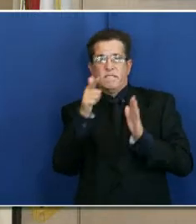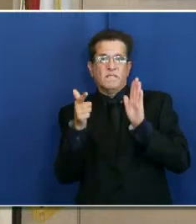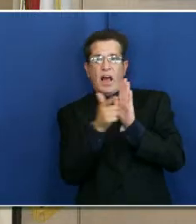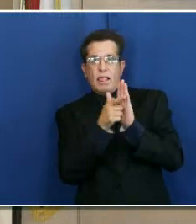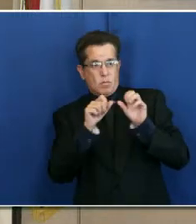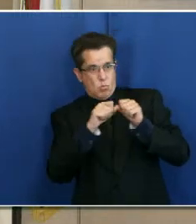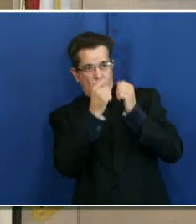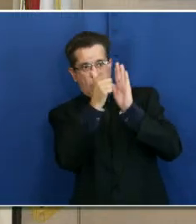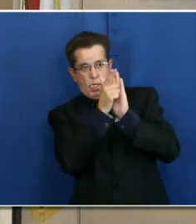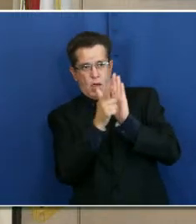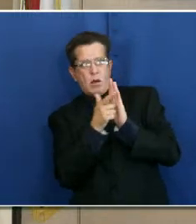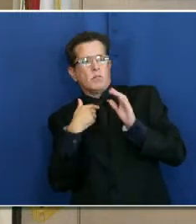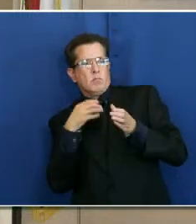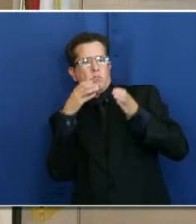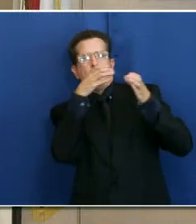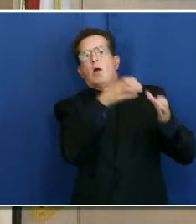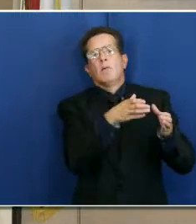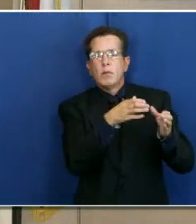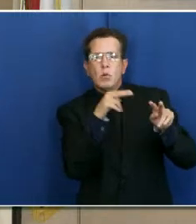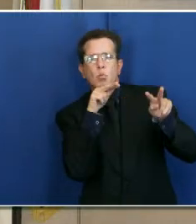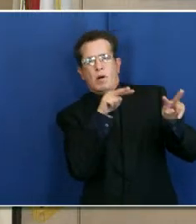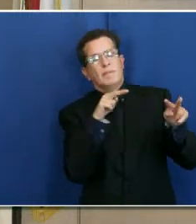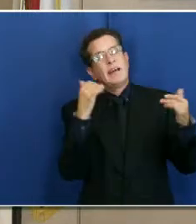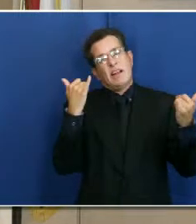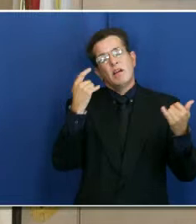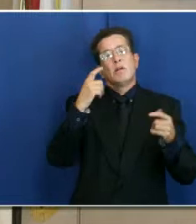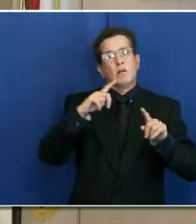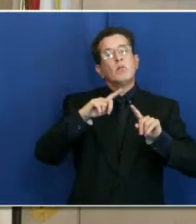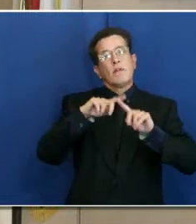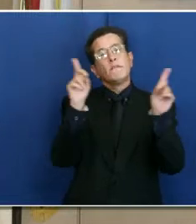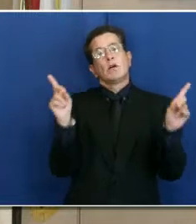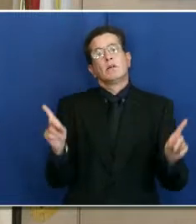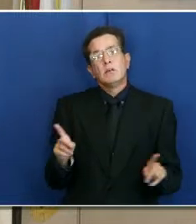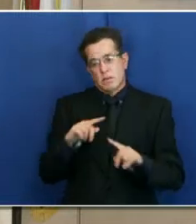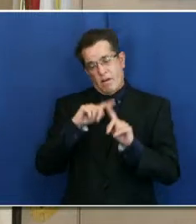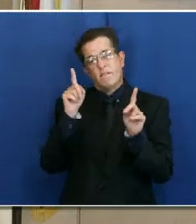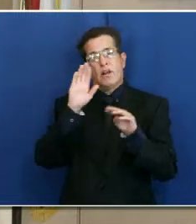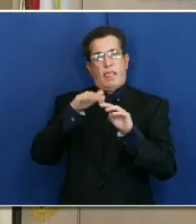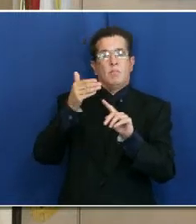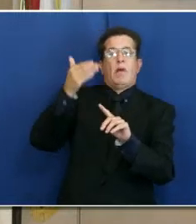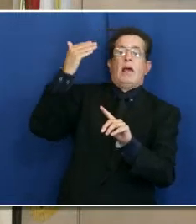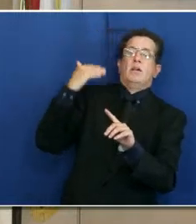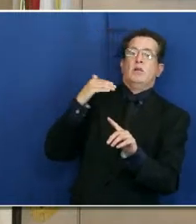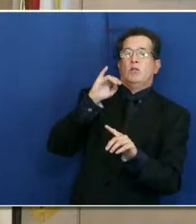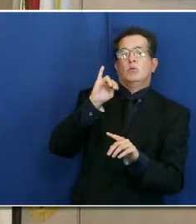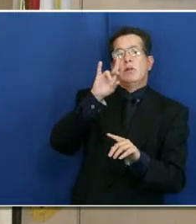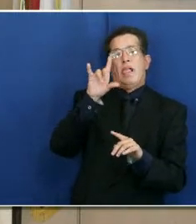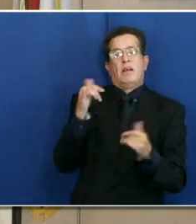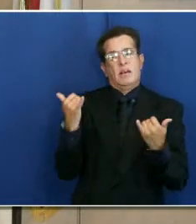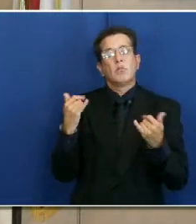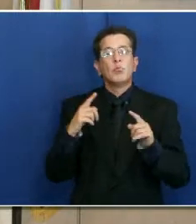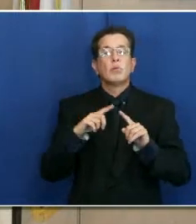are in place. So that is definitely a difference from mid-July. Thank you.